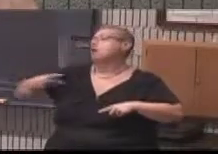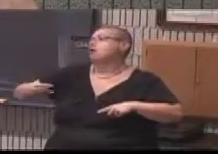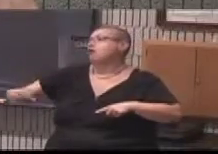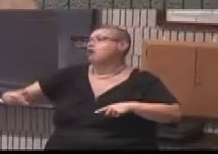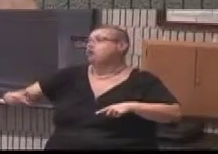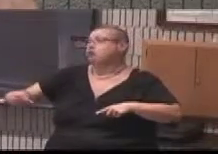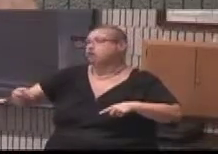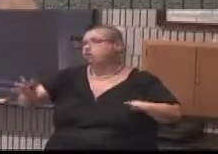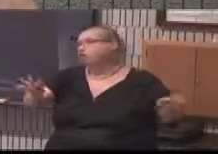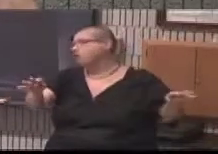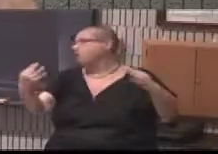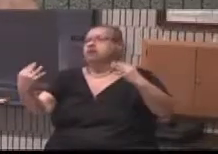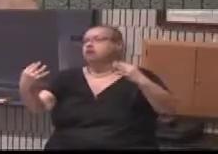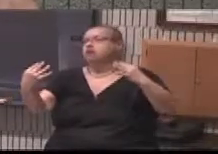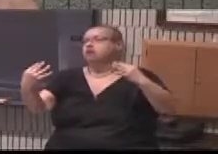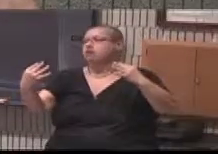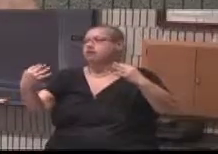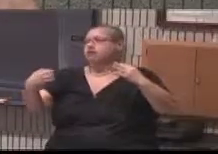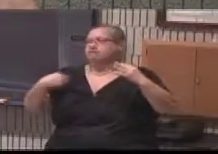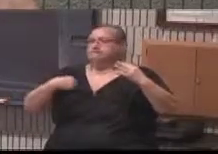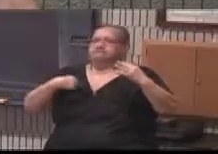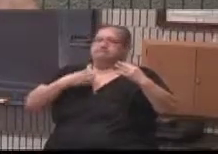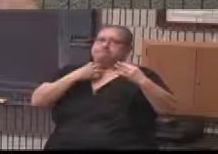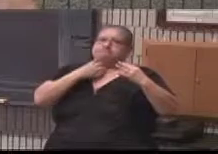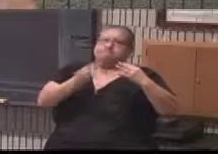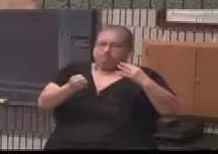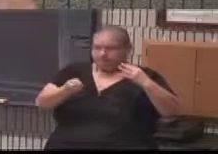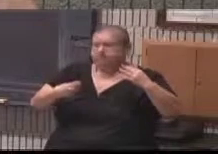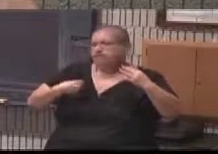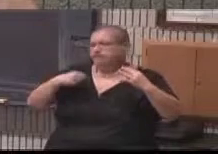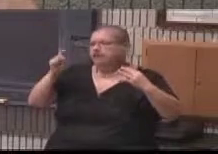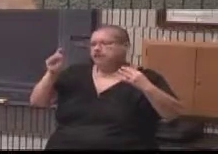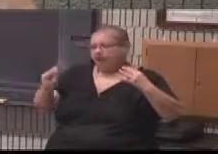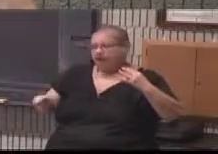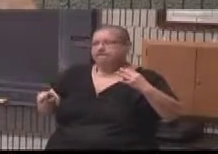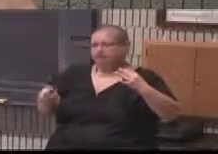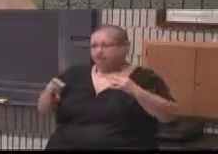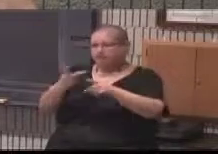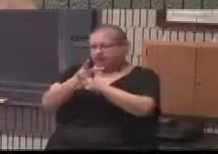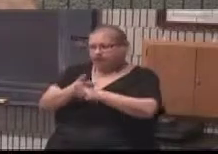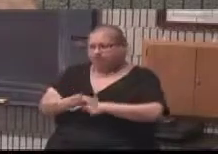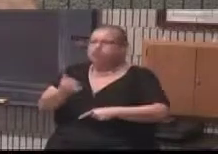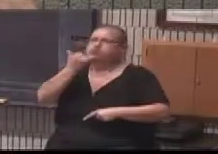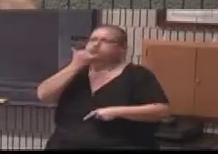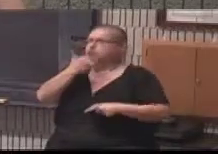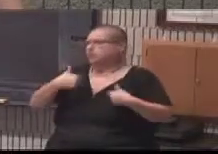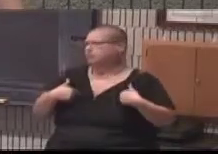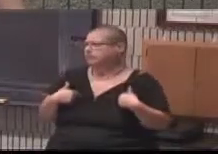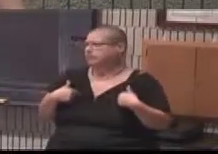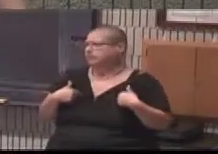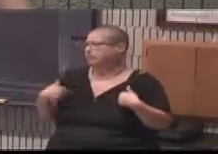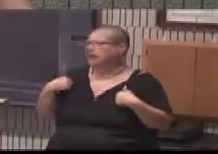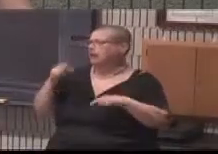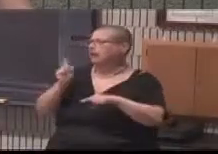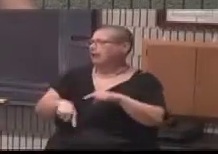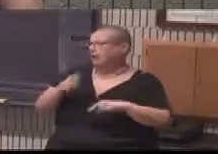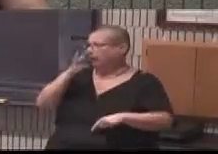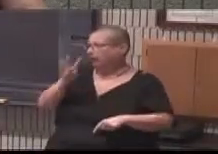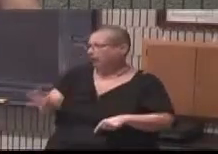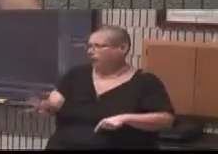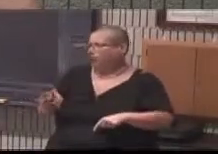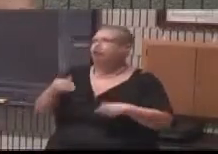I realized that I had to put a name to this. This wasn't something that was I could sit back any